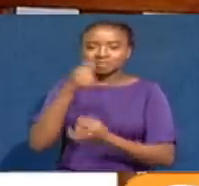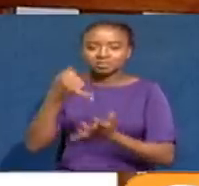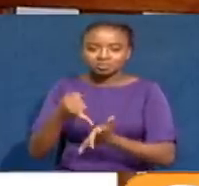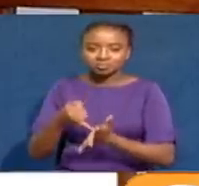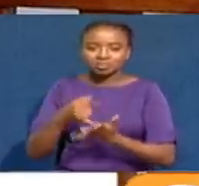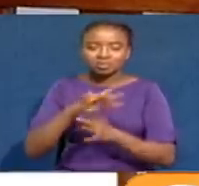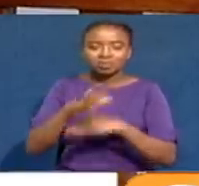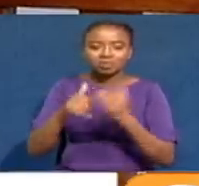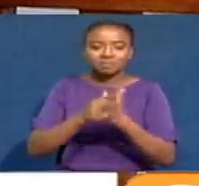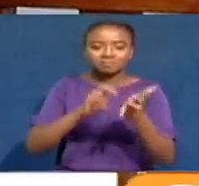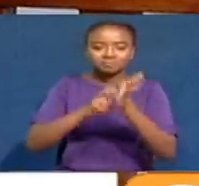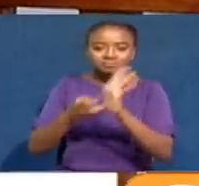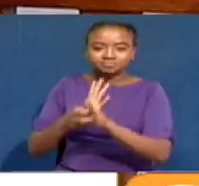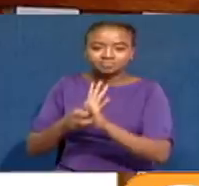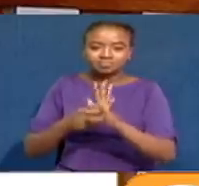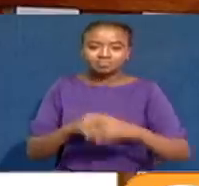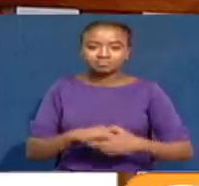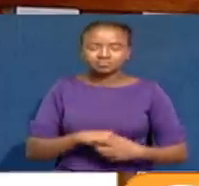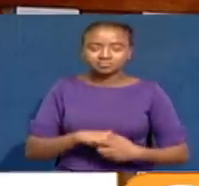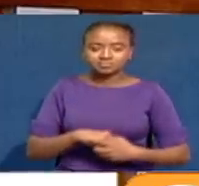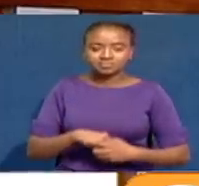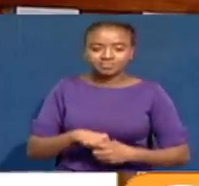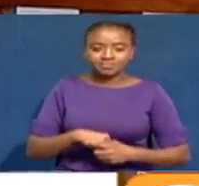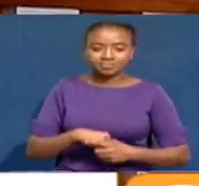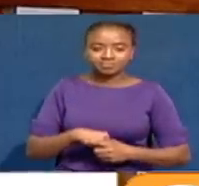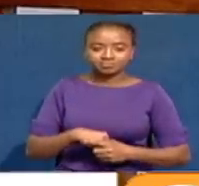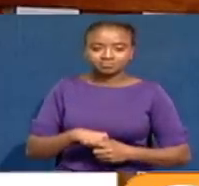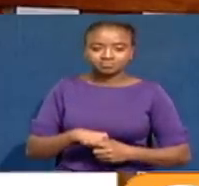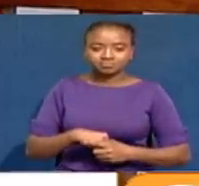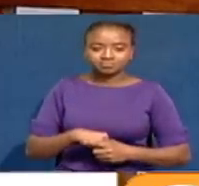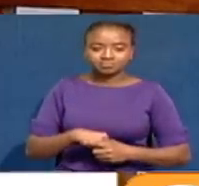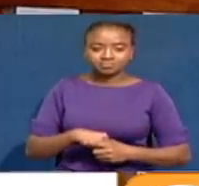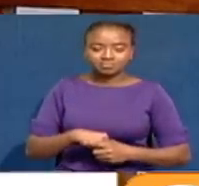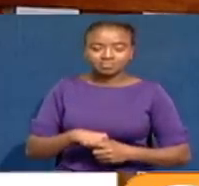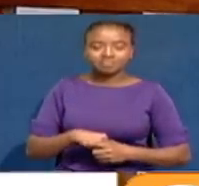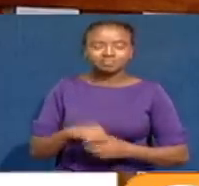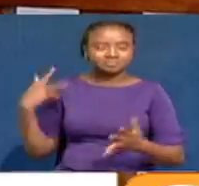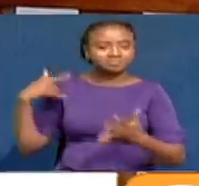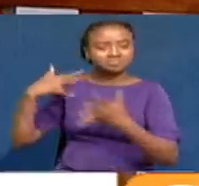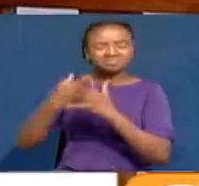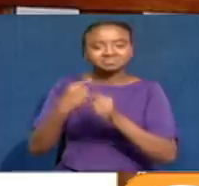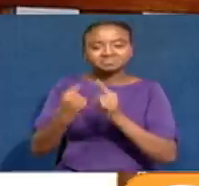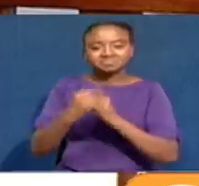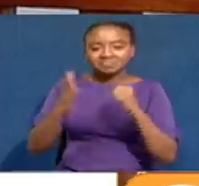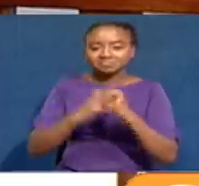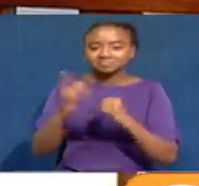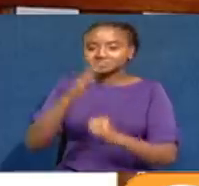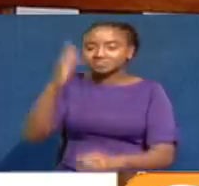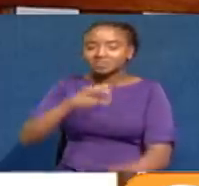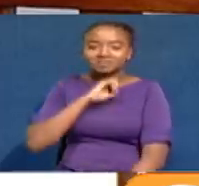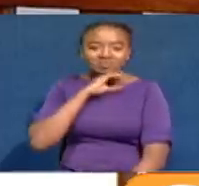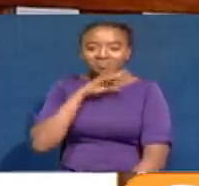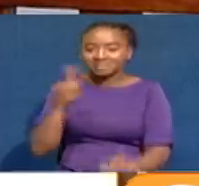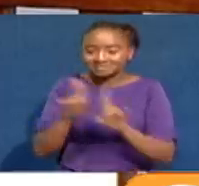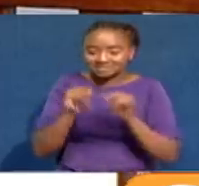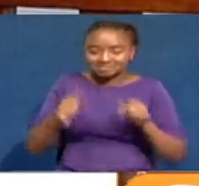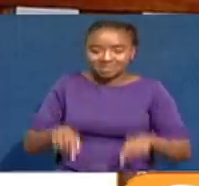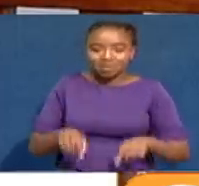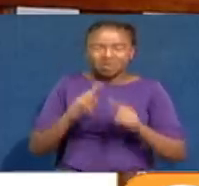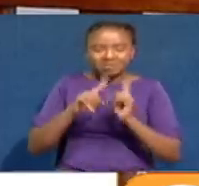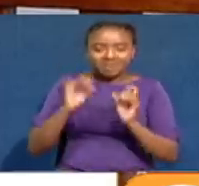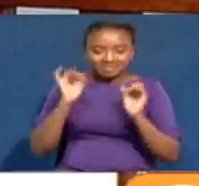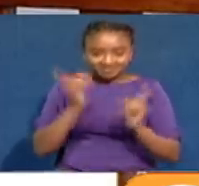it is good, you heard the deputy president talking about very nice and glorious things they have done in 9 years. He never complained like he is complaining. But